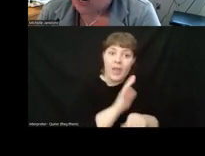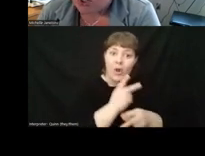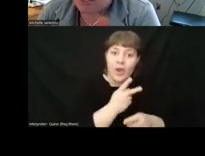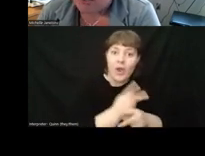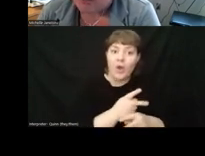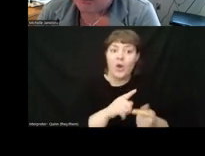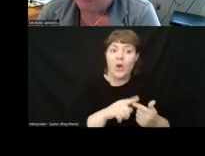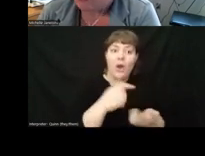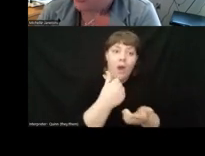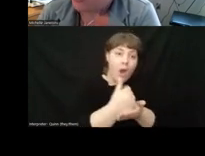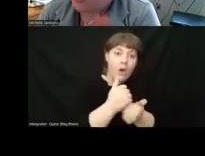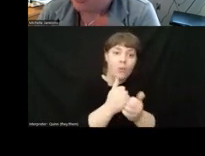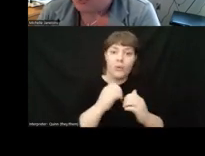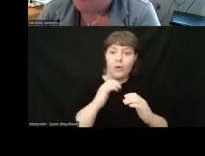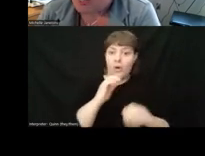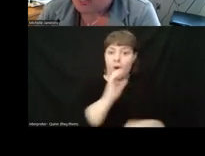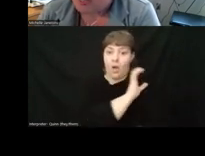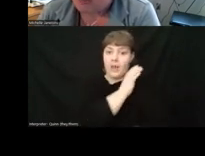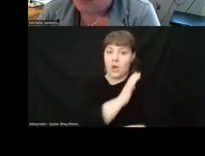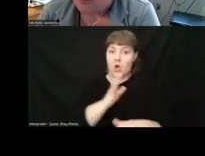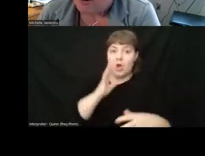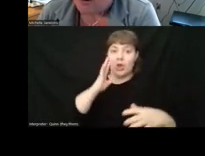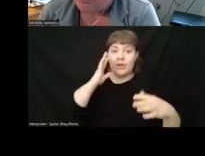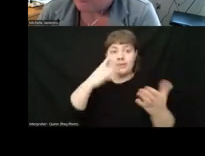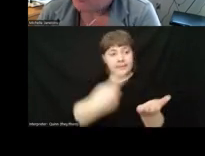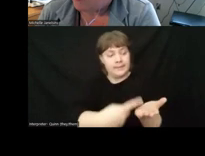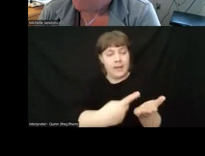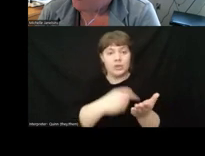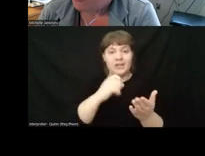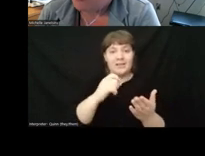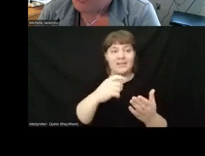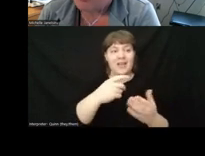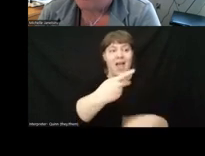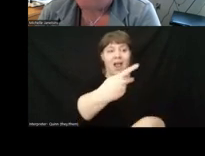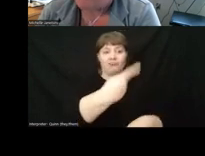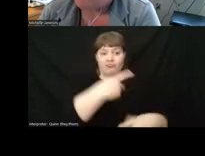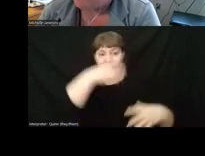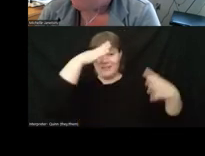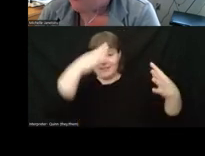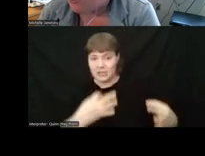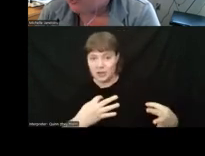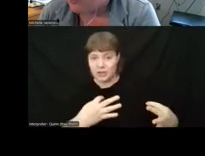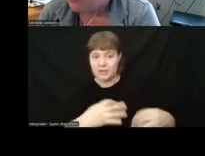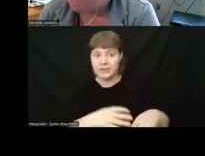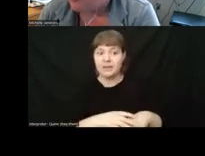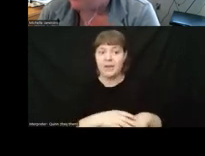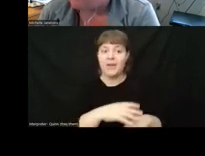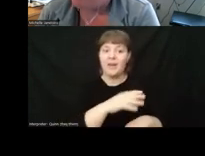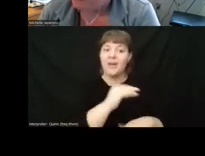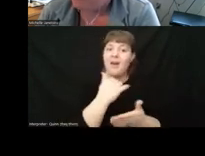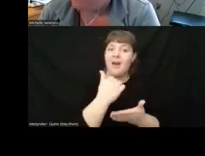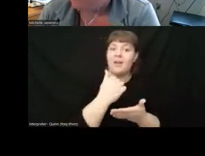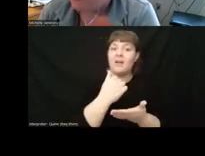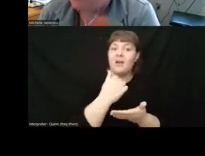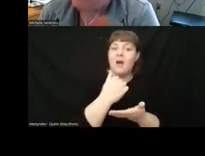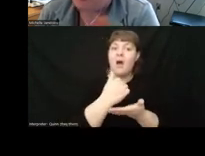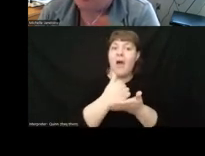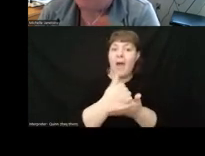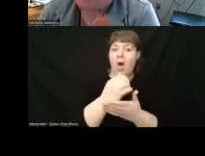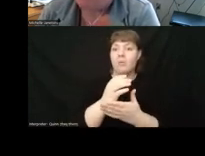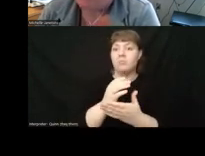clinical discussion and with shared decision making, and can help with identifying interventions that might help